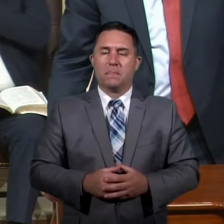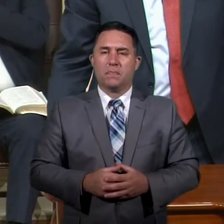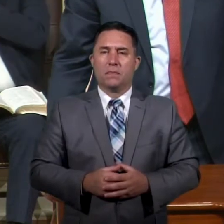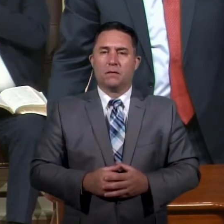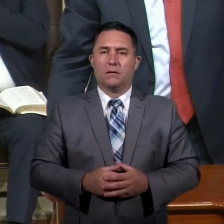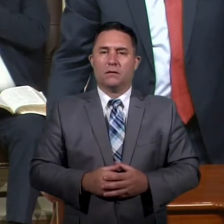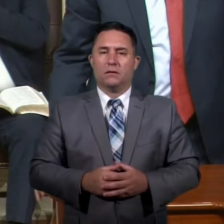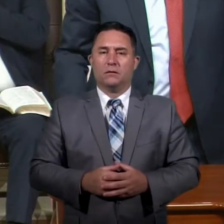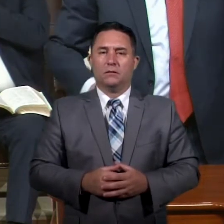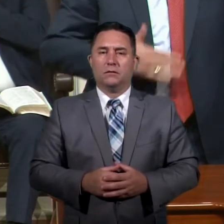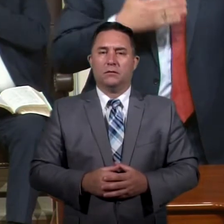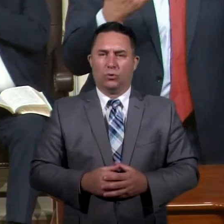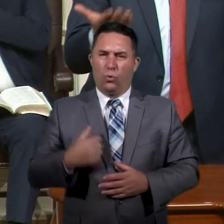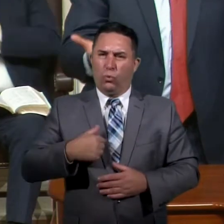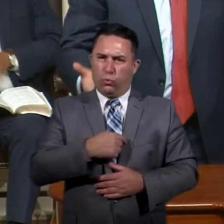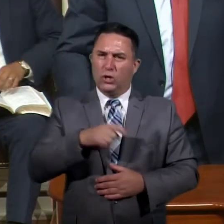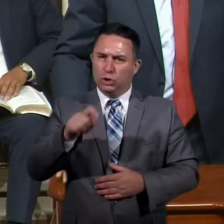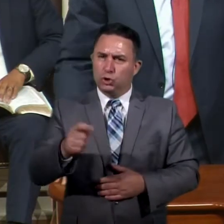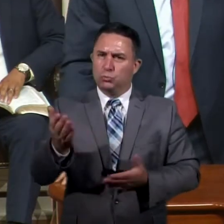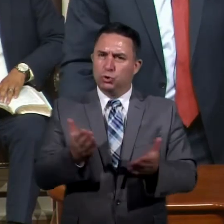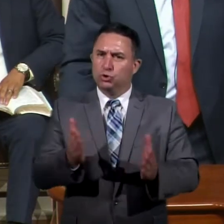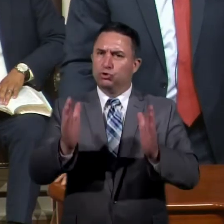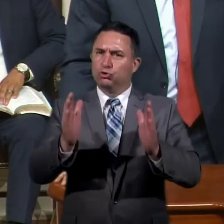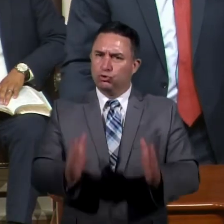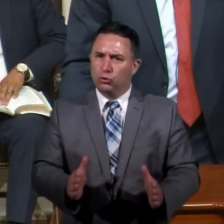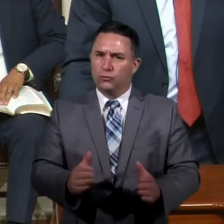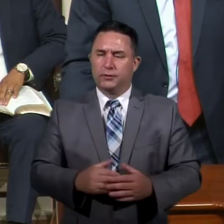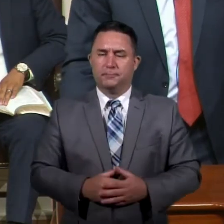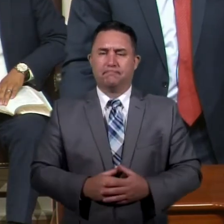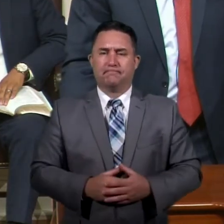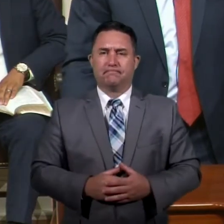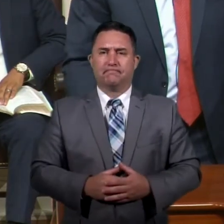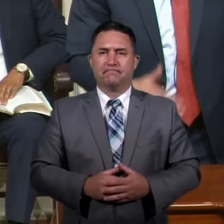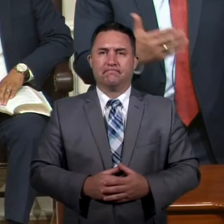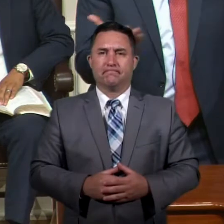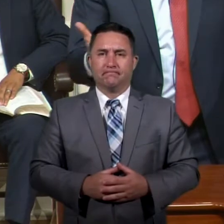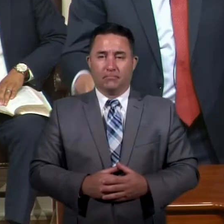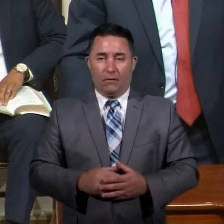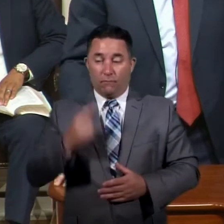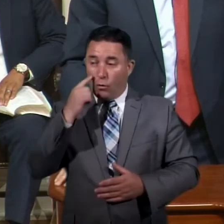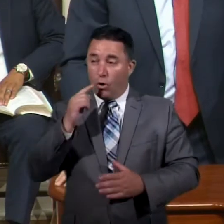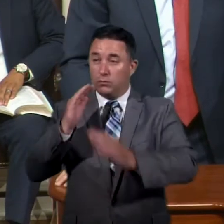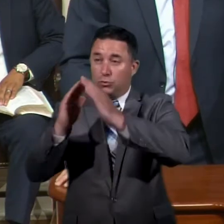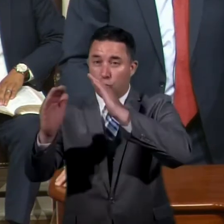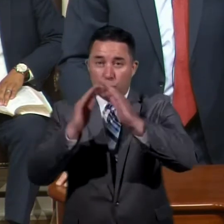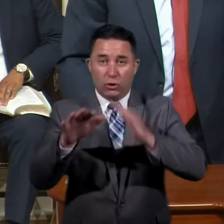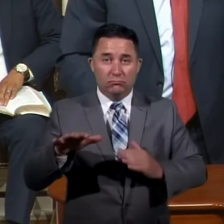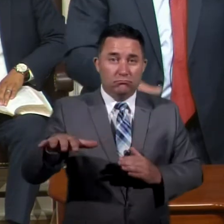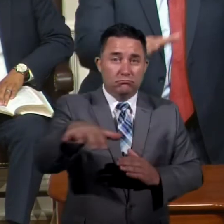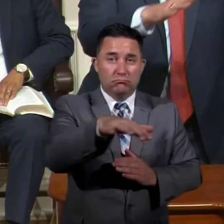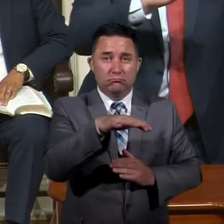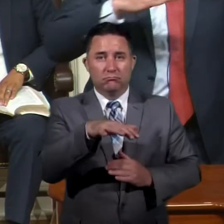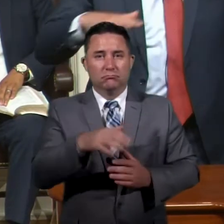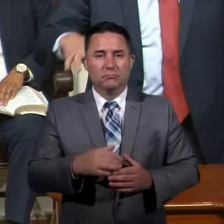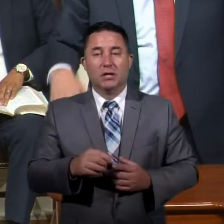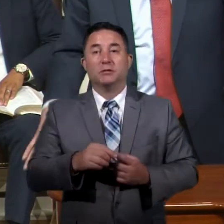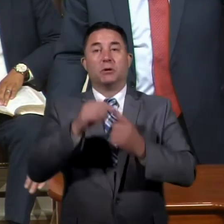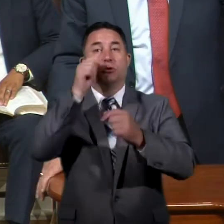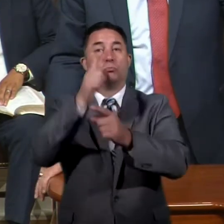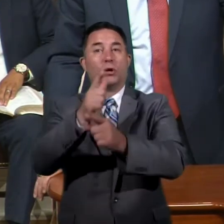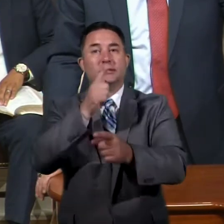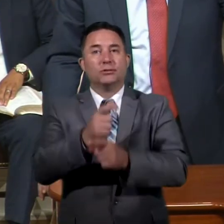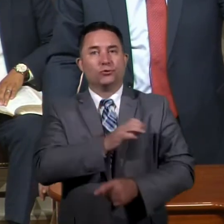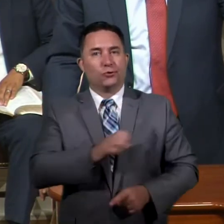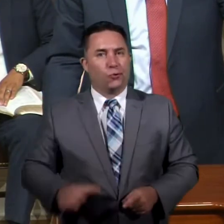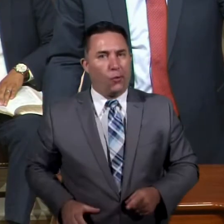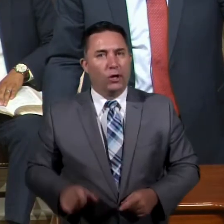Salvador. We ought to be a servant. Debemos ser siervos. To our community. A nuestra comunidad. Especially our brothers and sisters